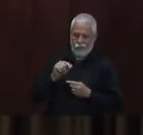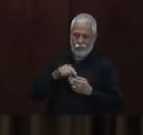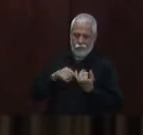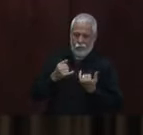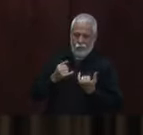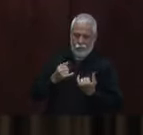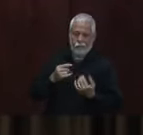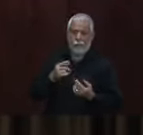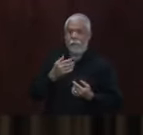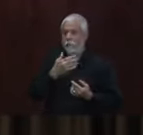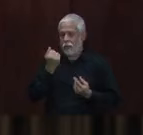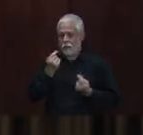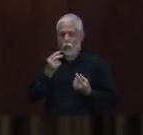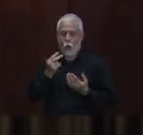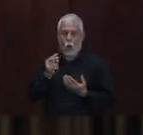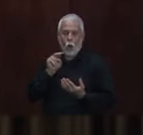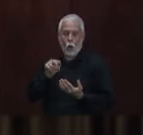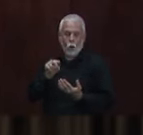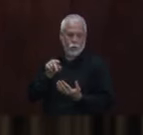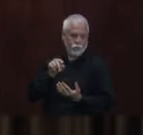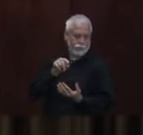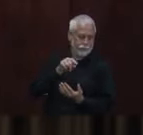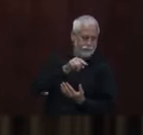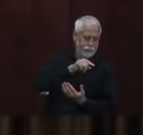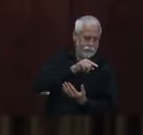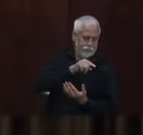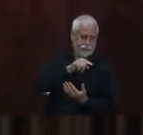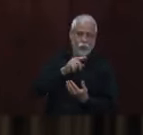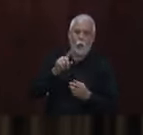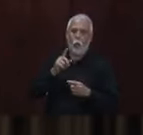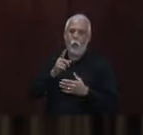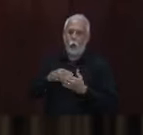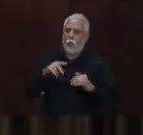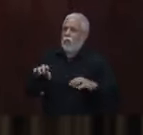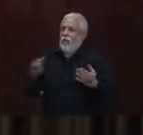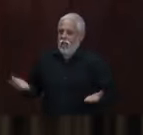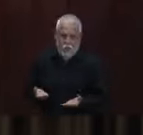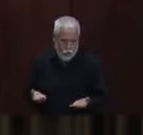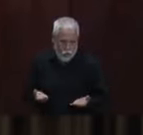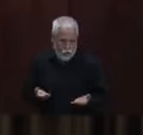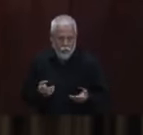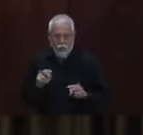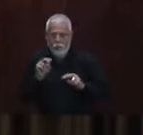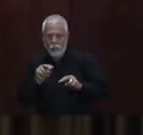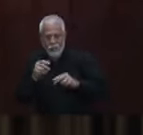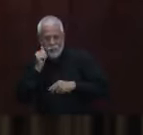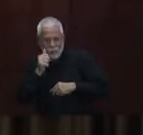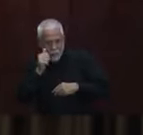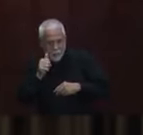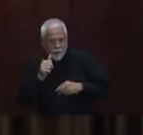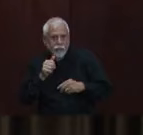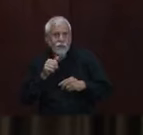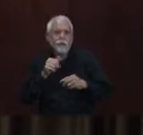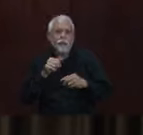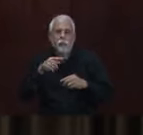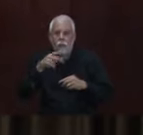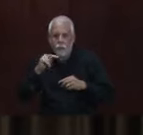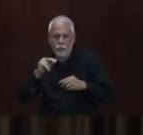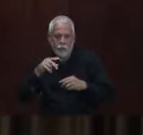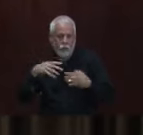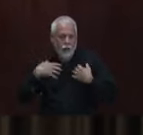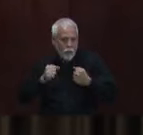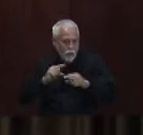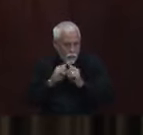that you can do is start to look at what we do here, which is monitor it daily through the public health